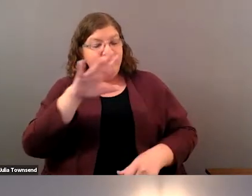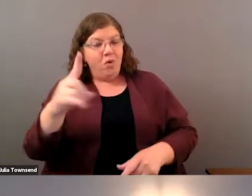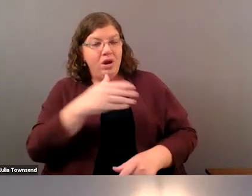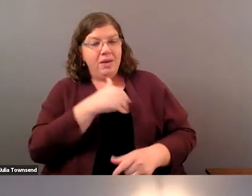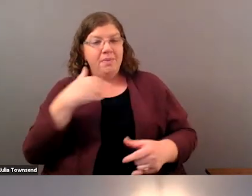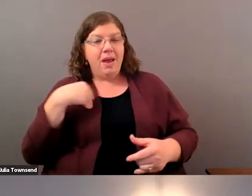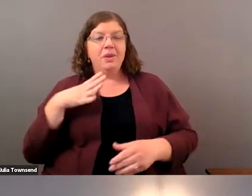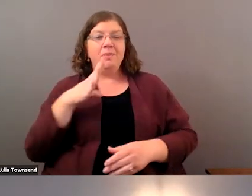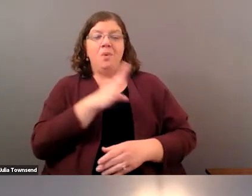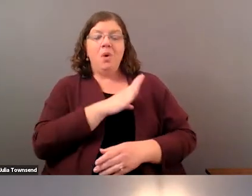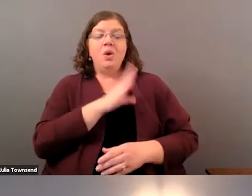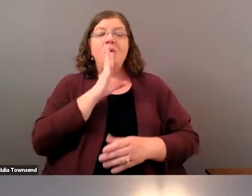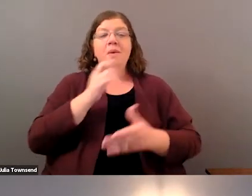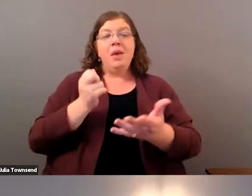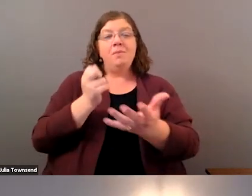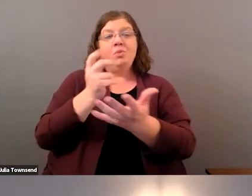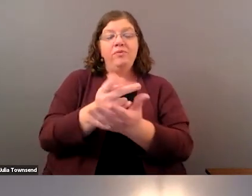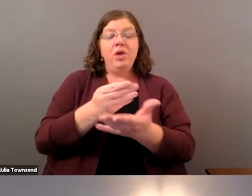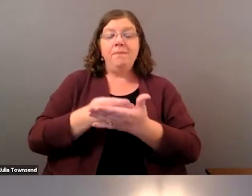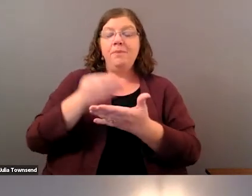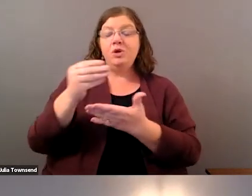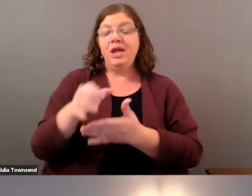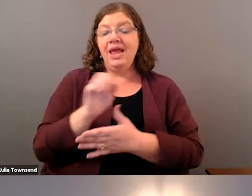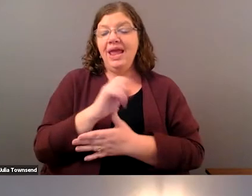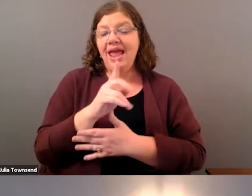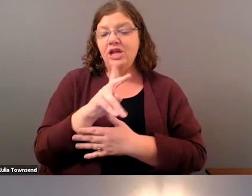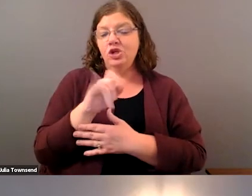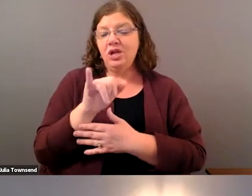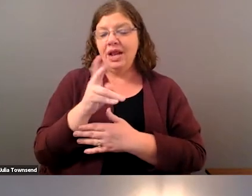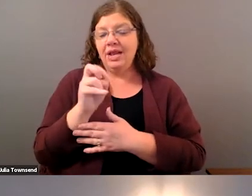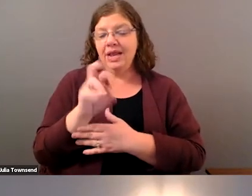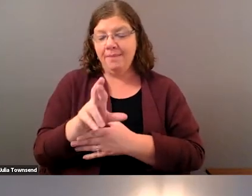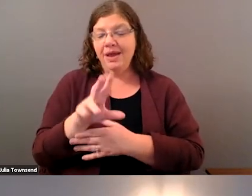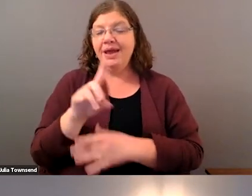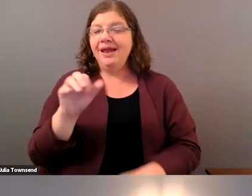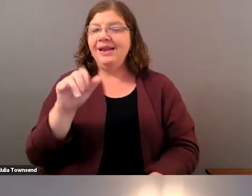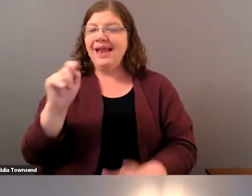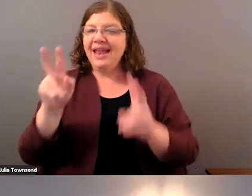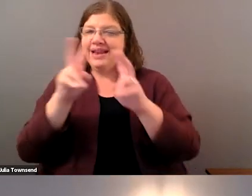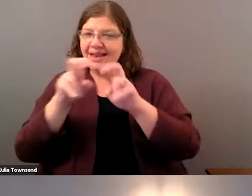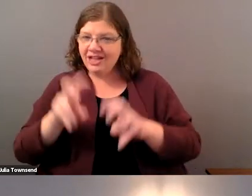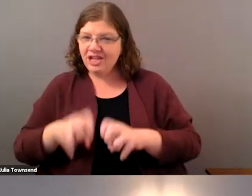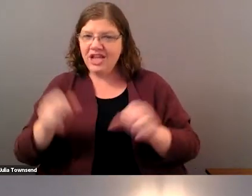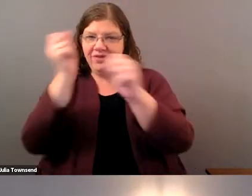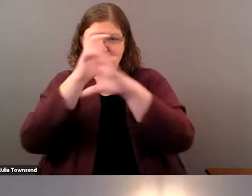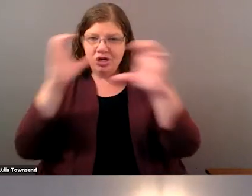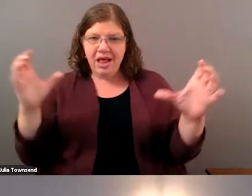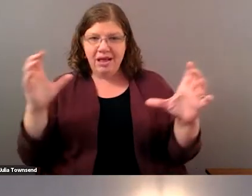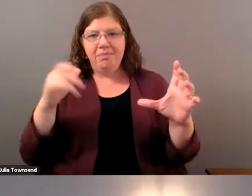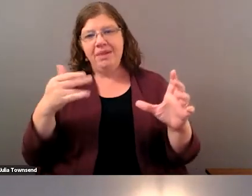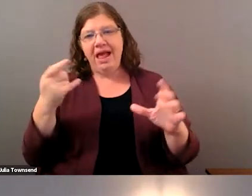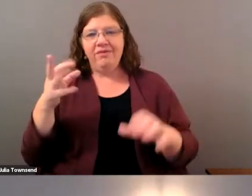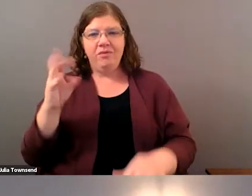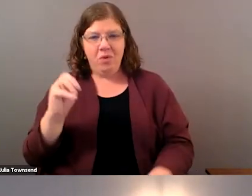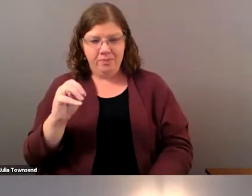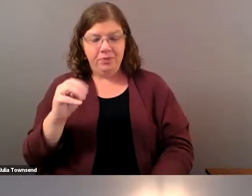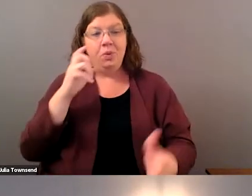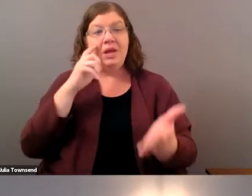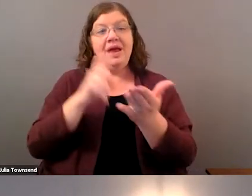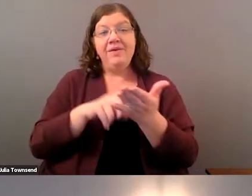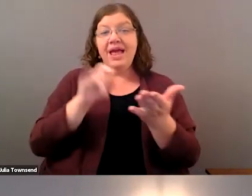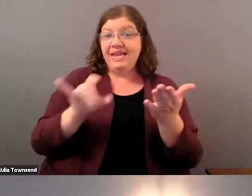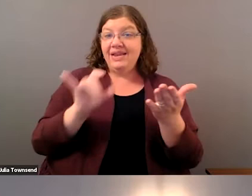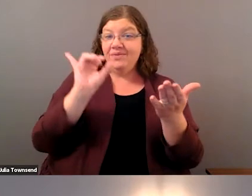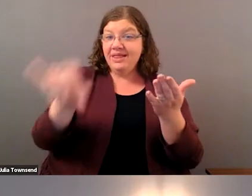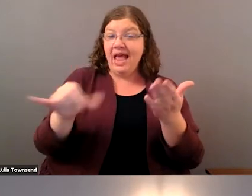the request of approval for the purchase of the EduClimber data analysis and visualization platform. So we had identified a need for a platform